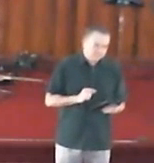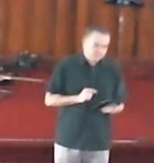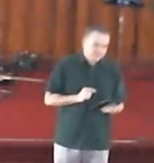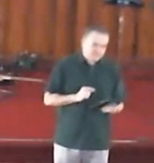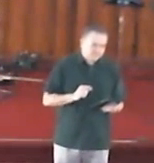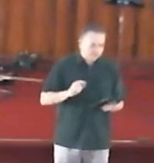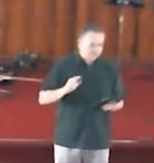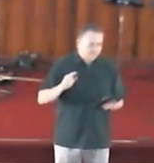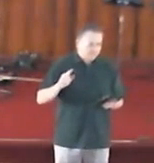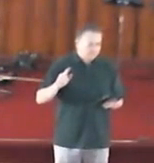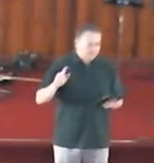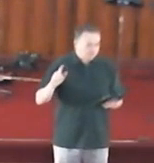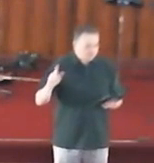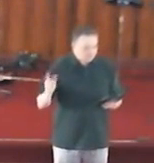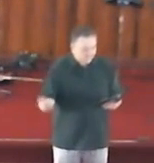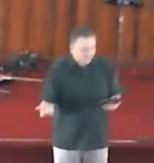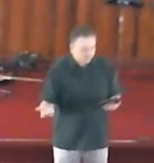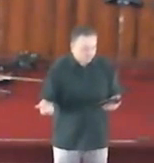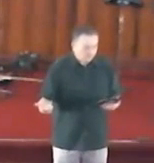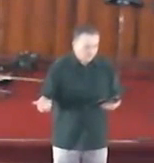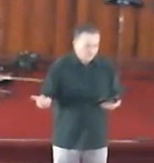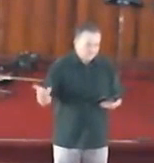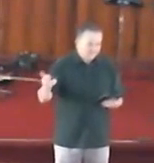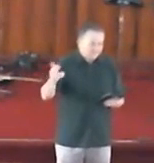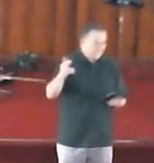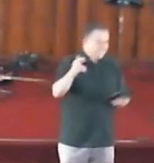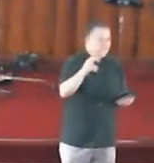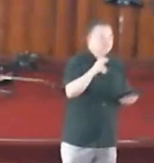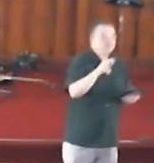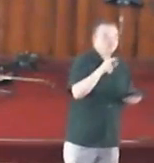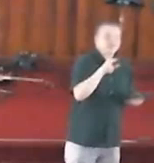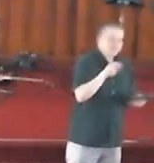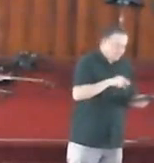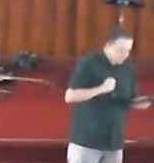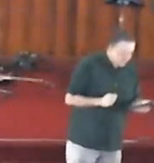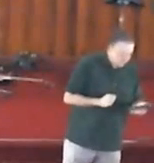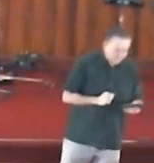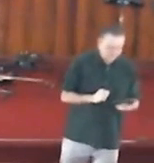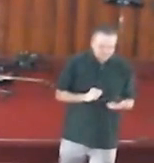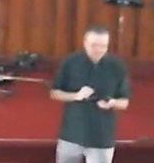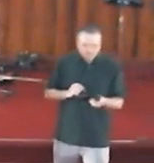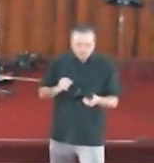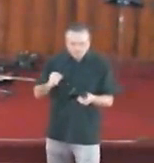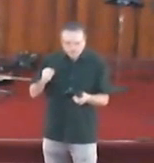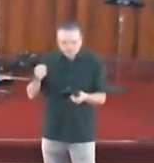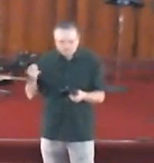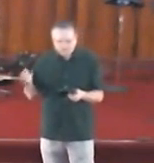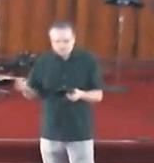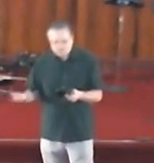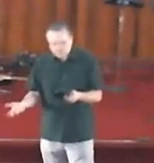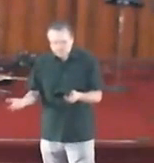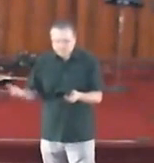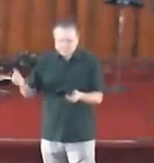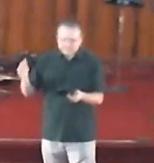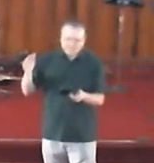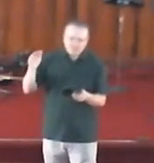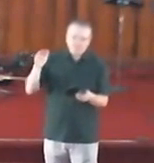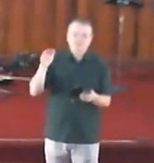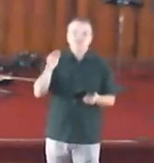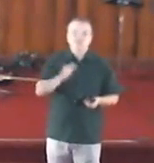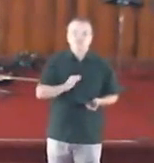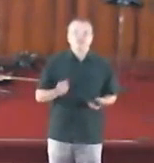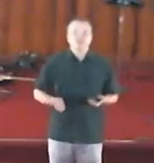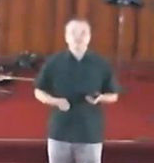sea padre, si su hijo le pide un pescado, le daría a cambio una serpiente? O si pide un huevo, le daría